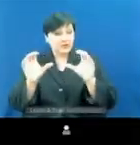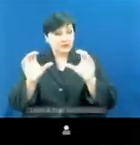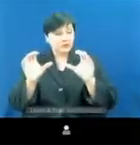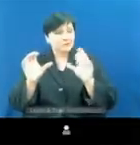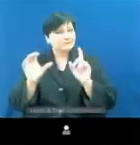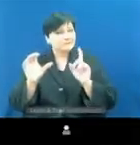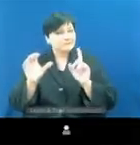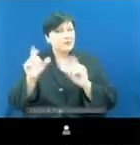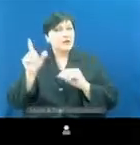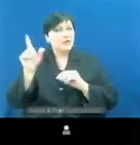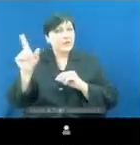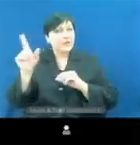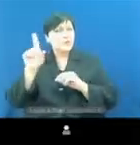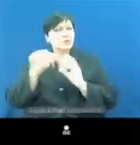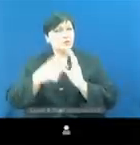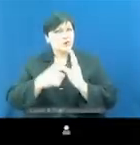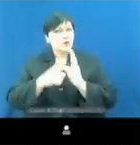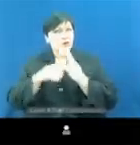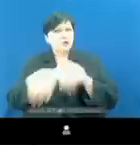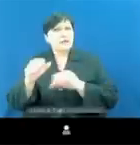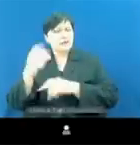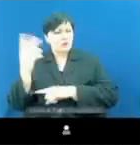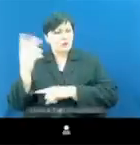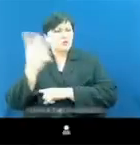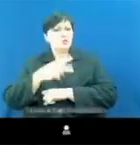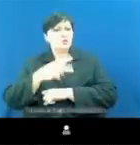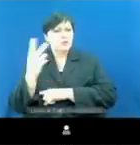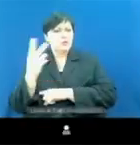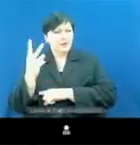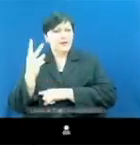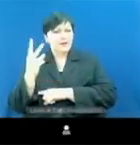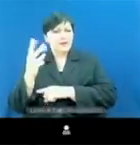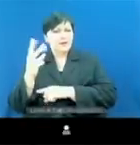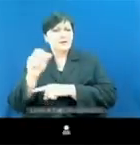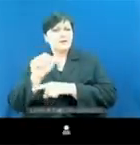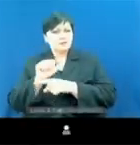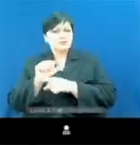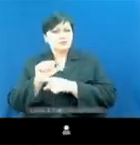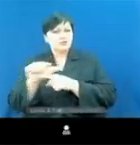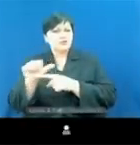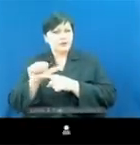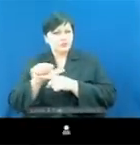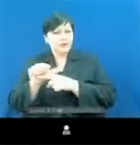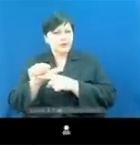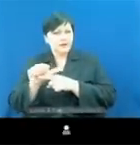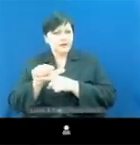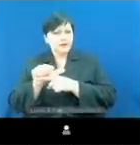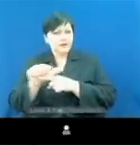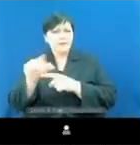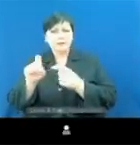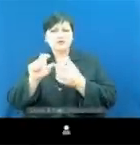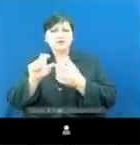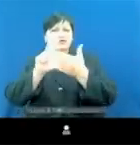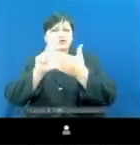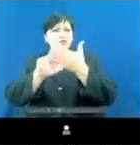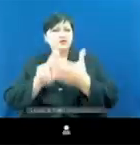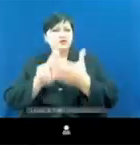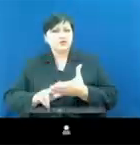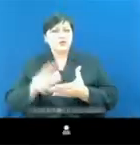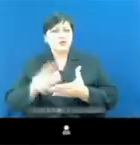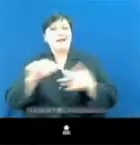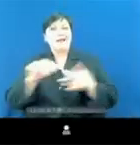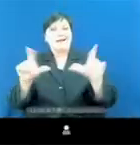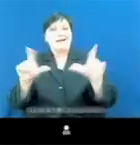you take a 2-day training and that you be registered with the state and licensed with the